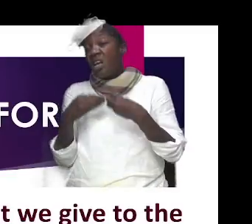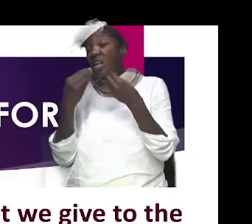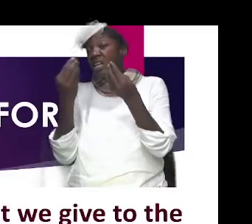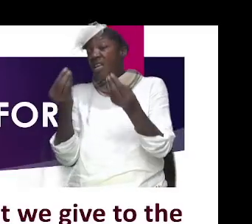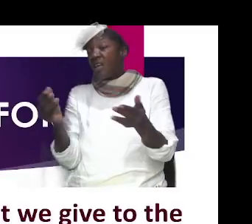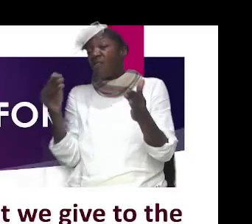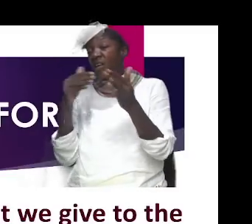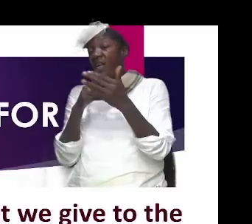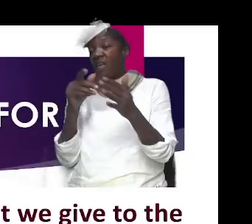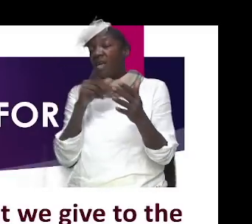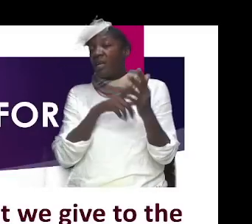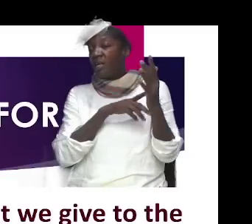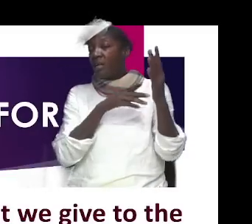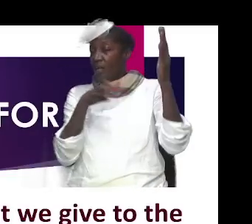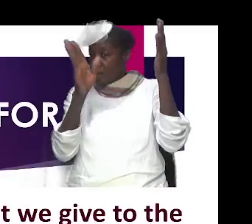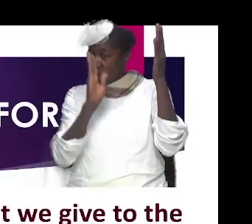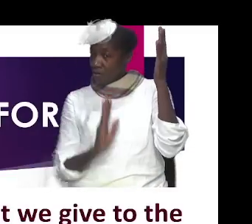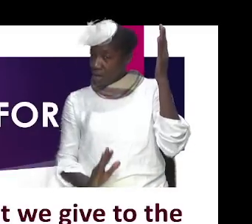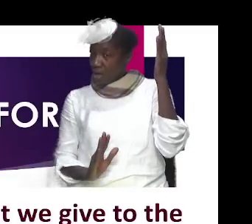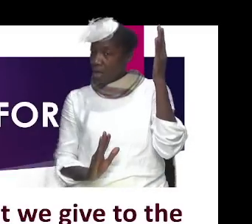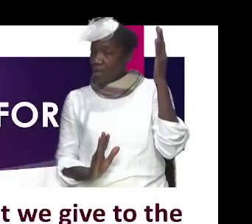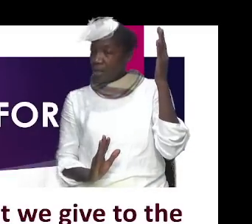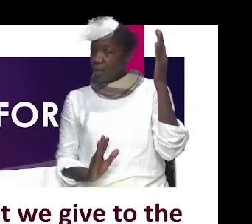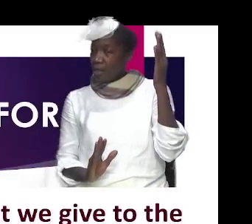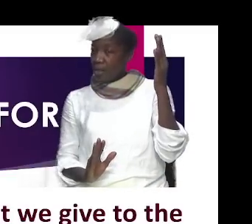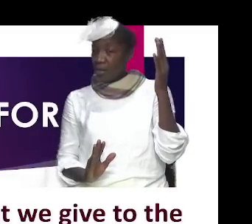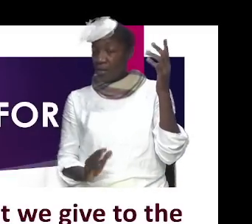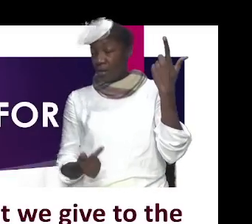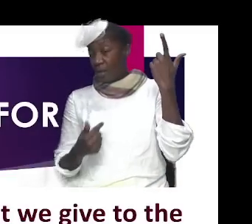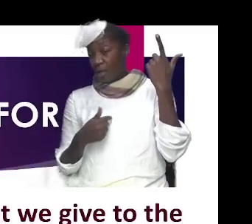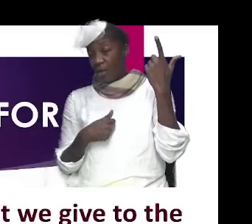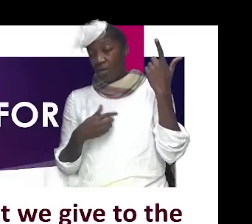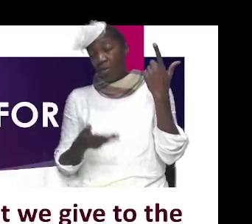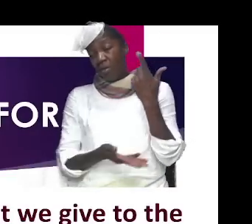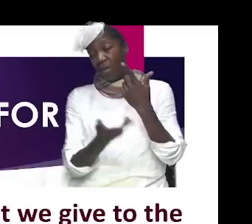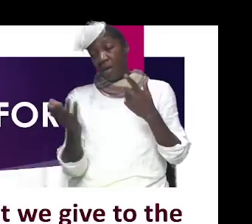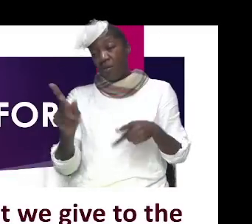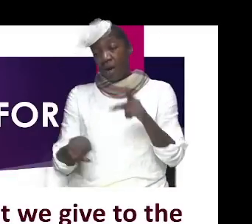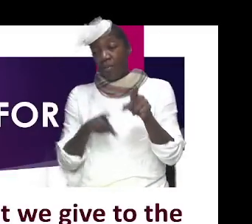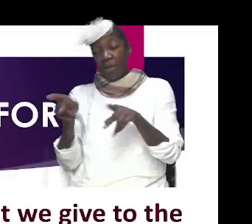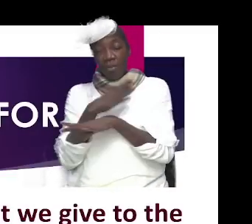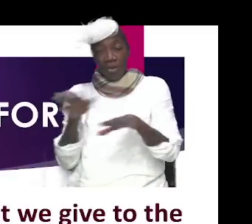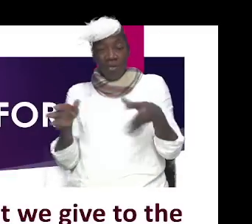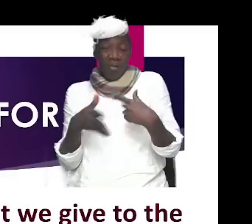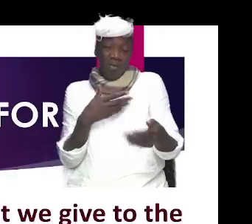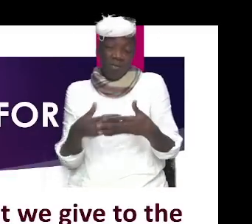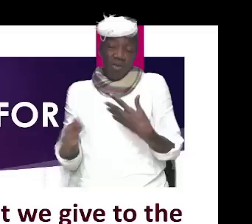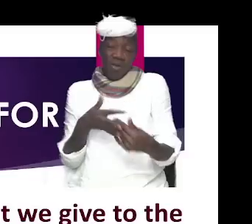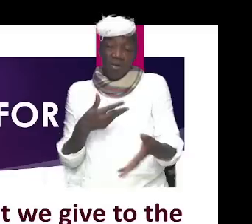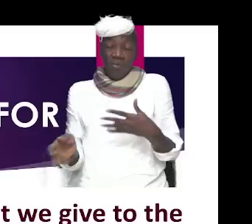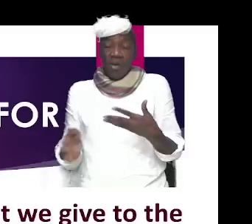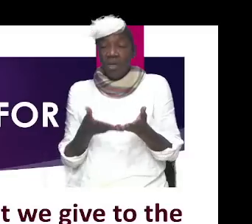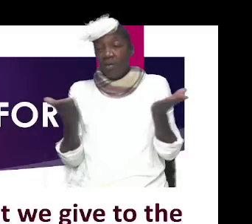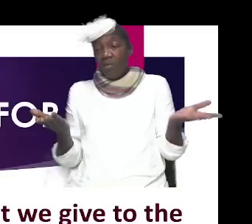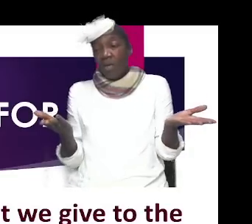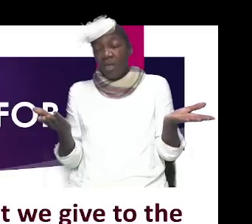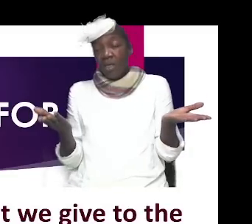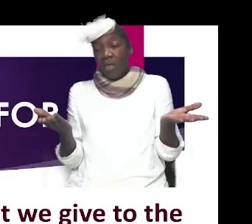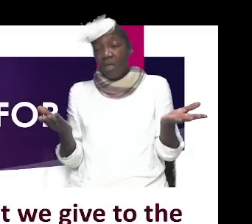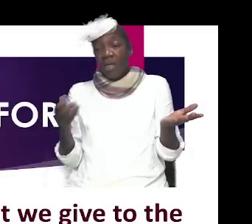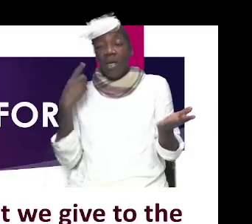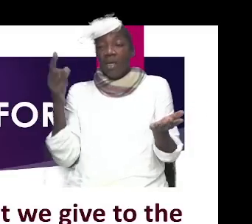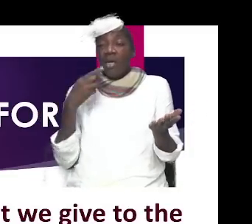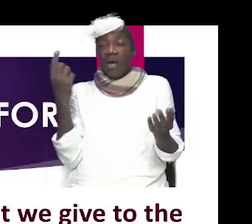Now, I happen to know that there are folks that it doesn't matter what, they are going to always